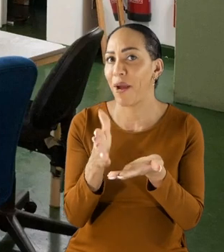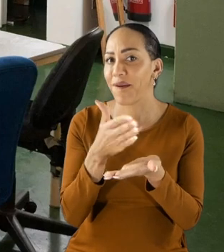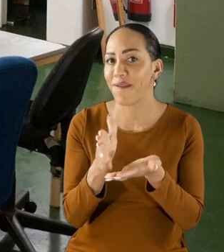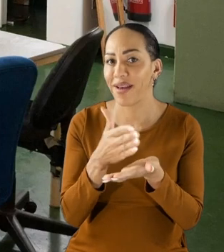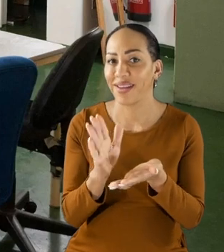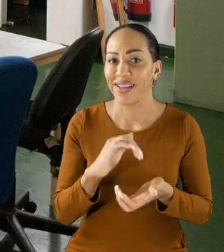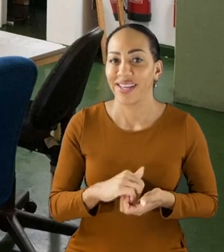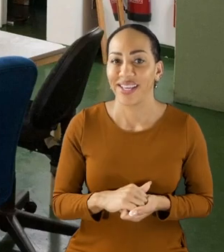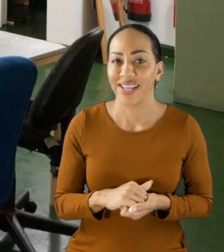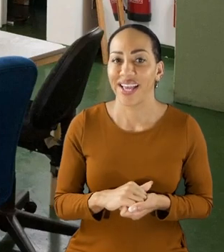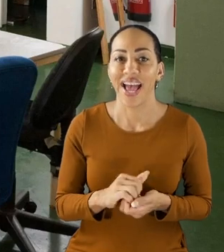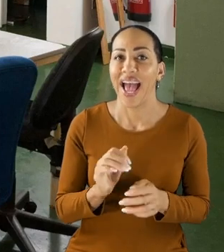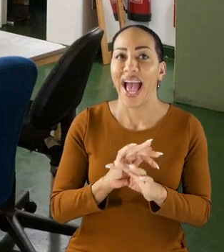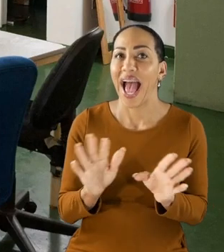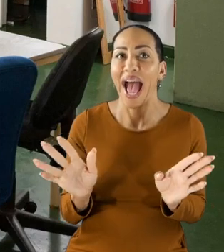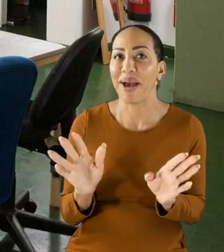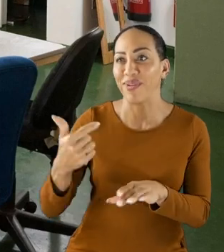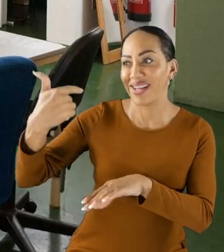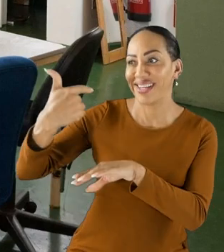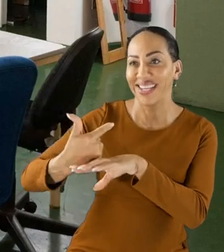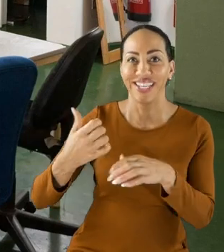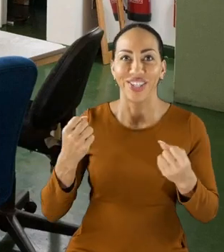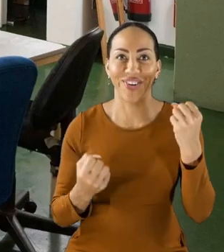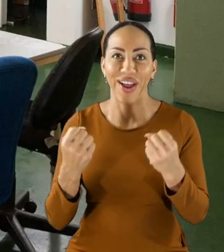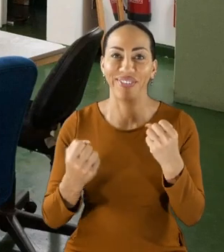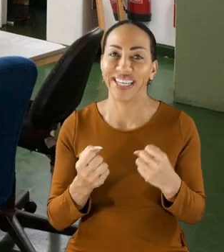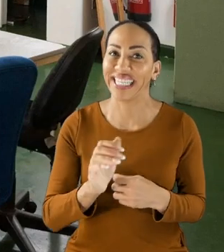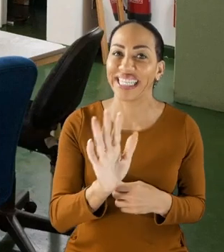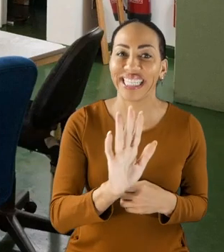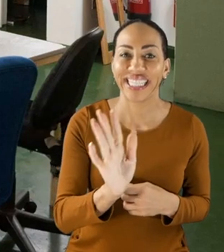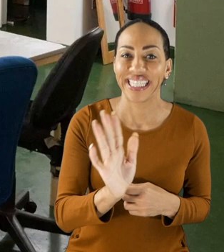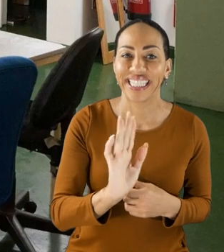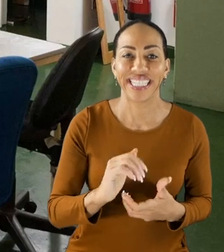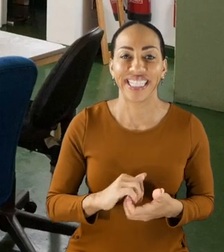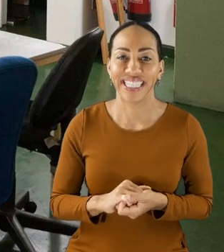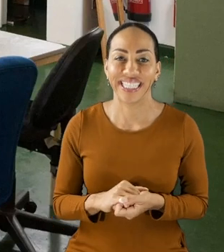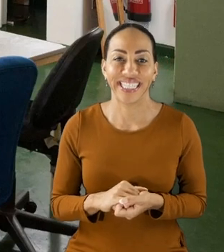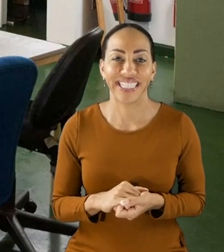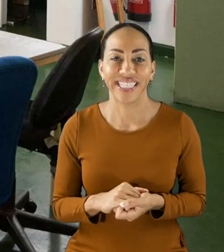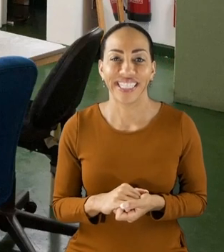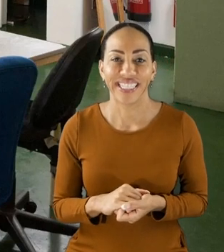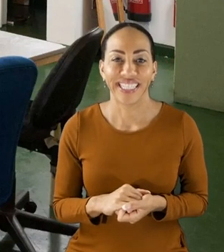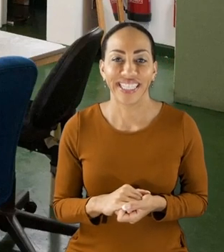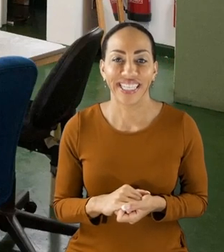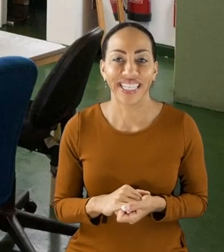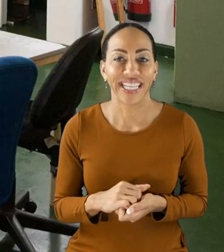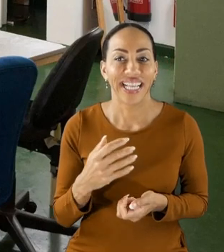You're being driven. Good. Okay, that's all right. I just want to clarify that point first of all. I'm not trying to do this video call while literally.